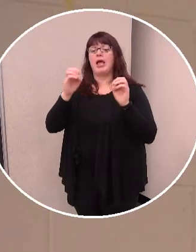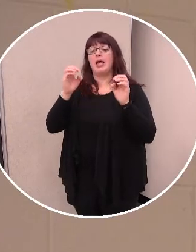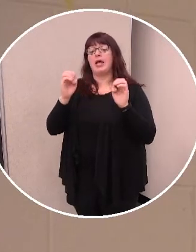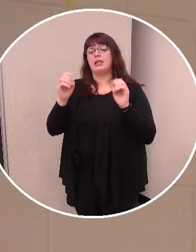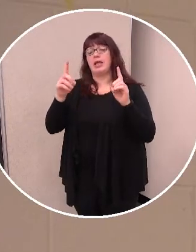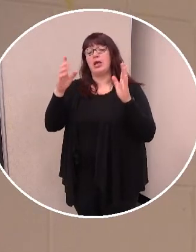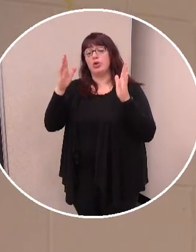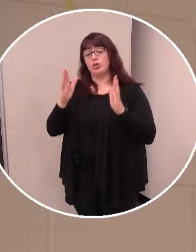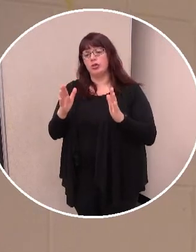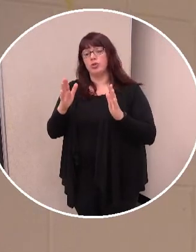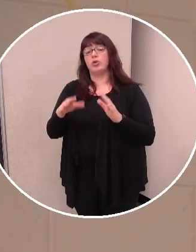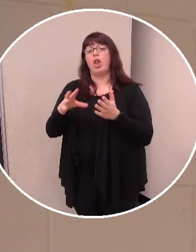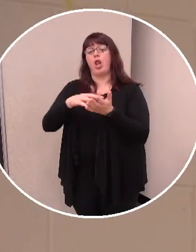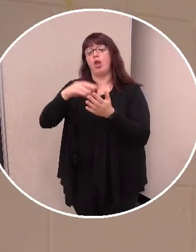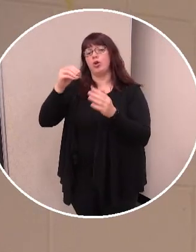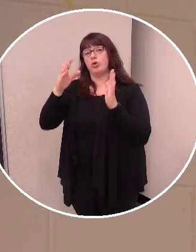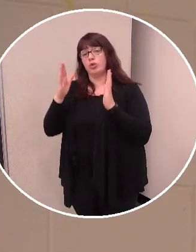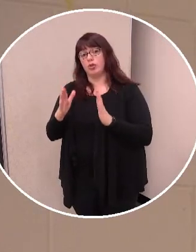in particular.